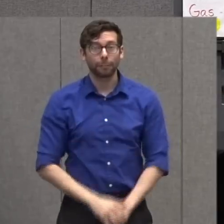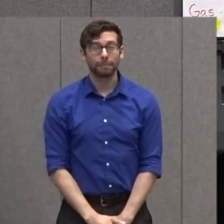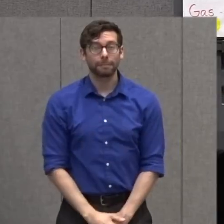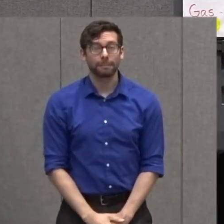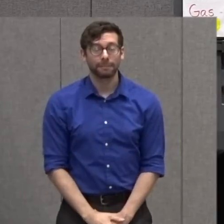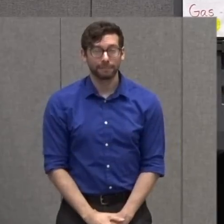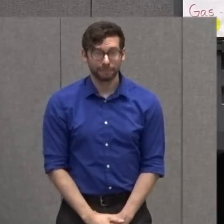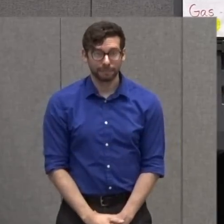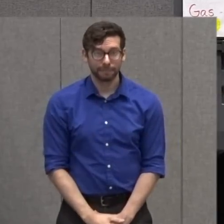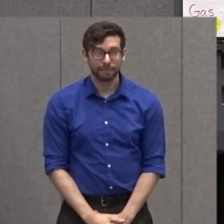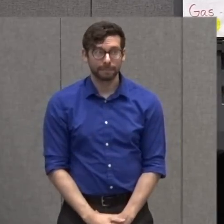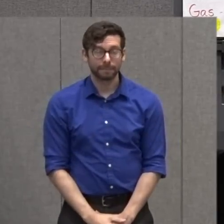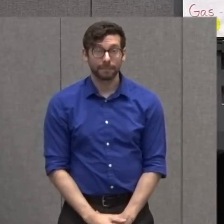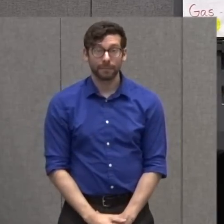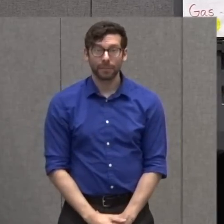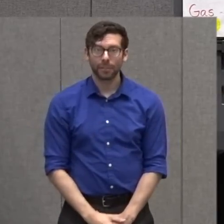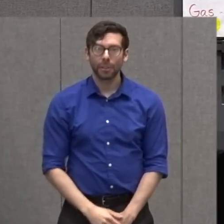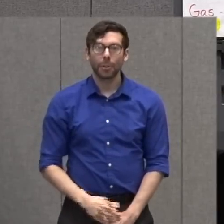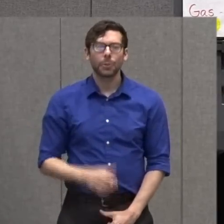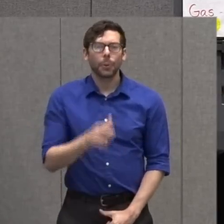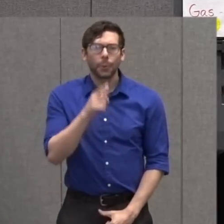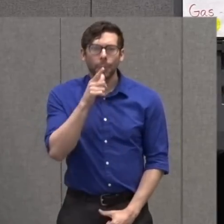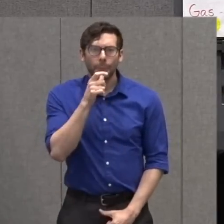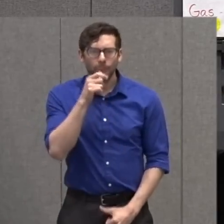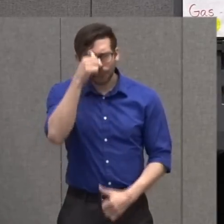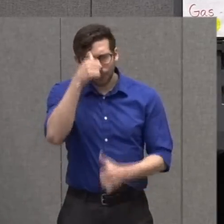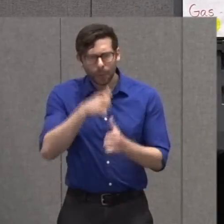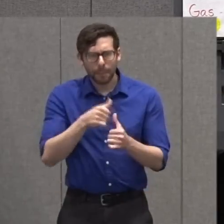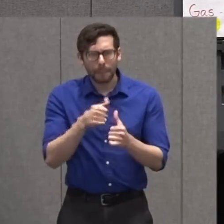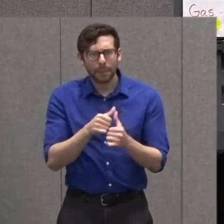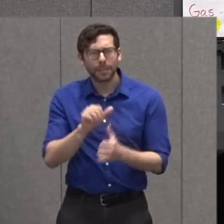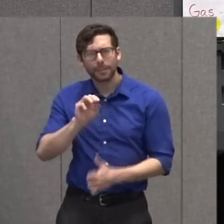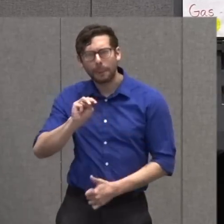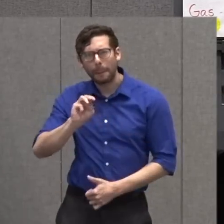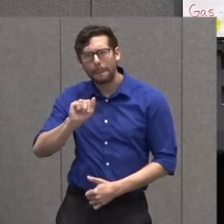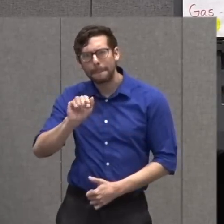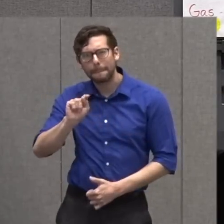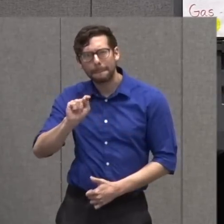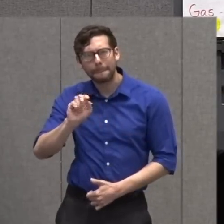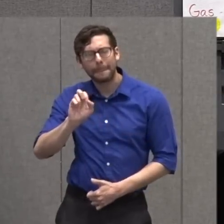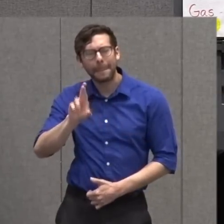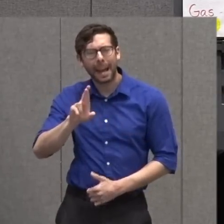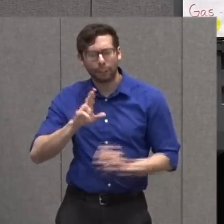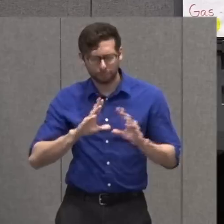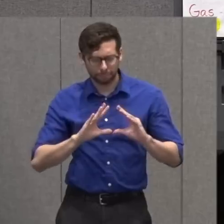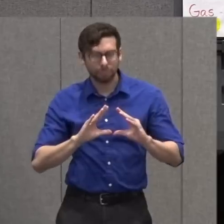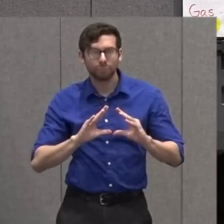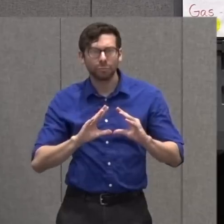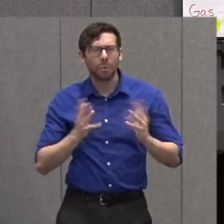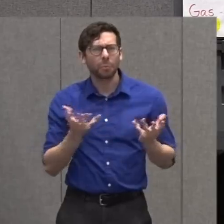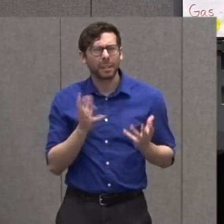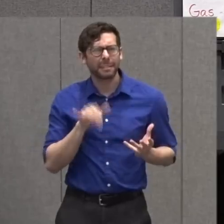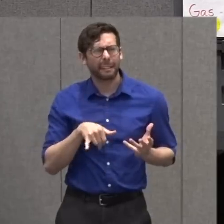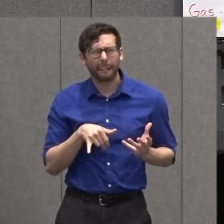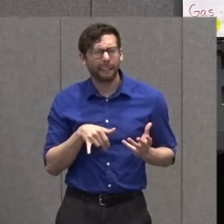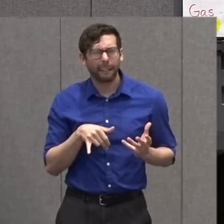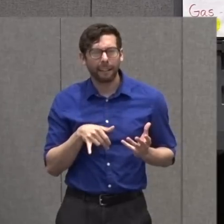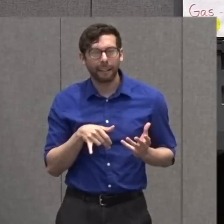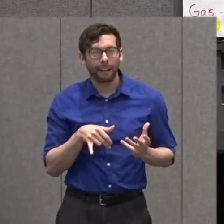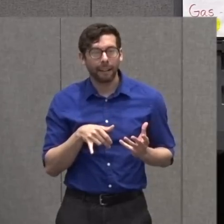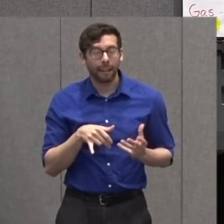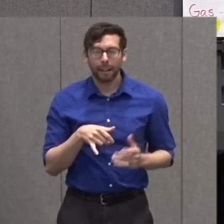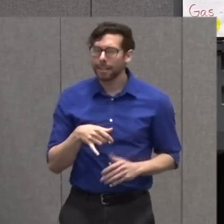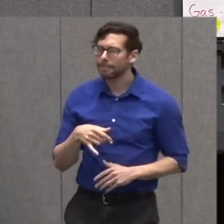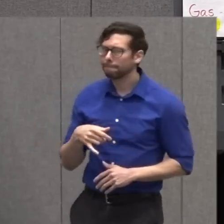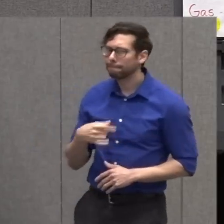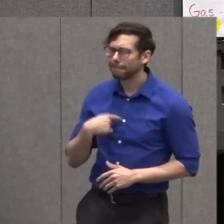First of all, who remembers what matter is? Do you remember what matter is? I'm a little rusty on it, I have to admit.